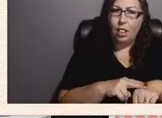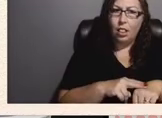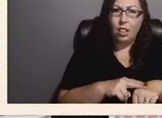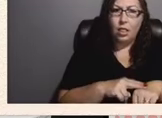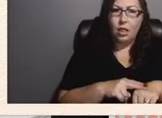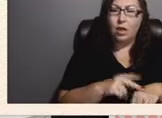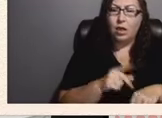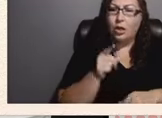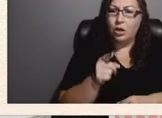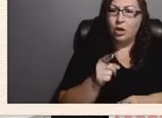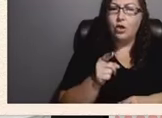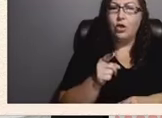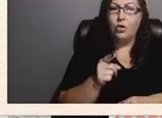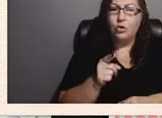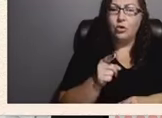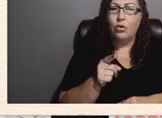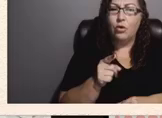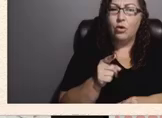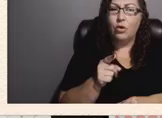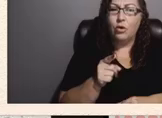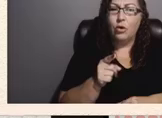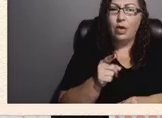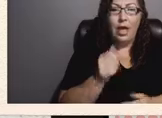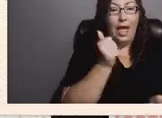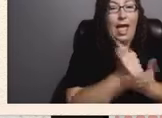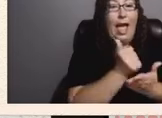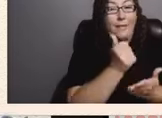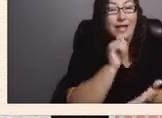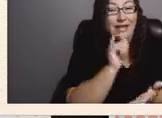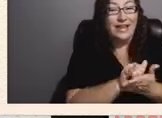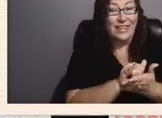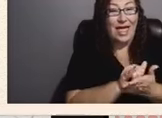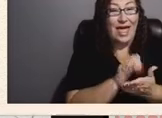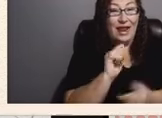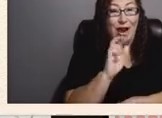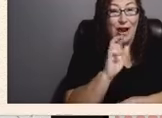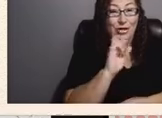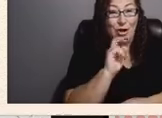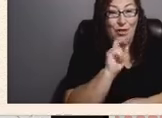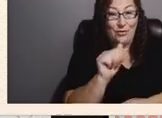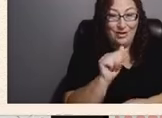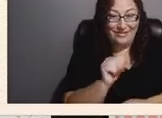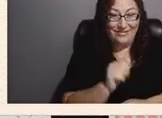cousins. Amen to that, Arizona.